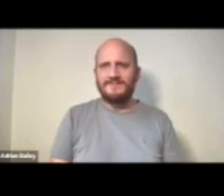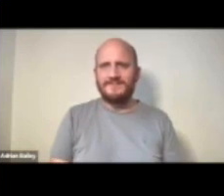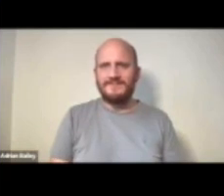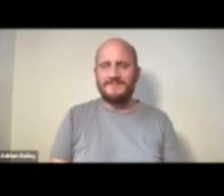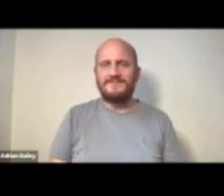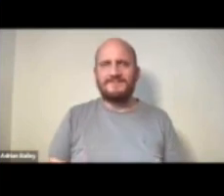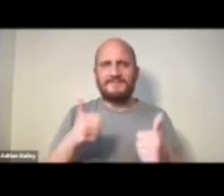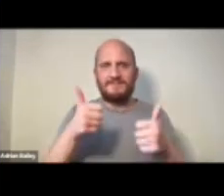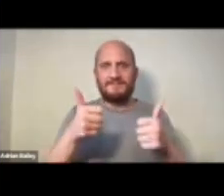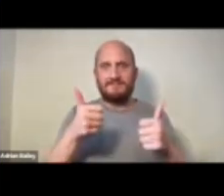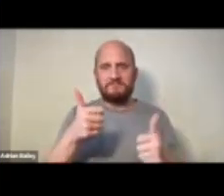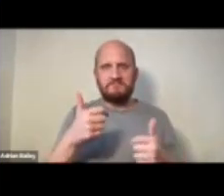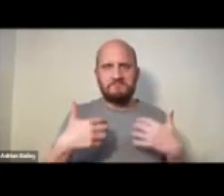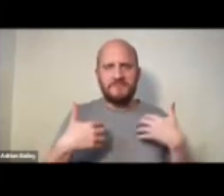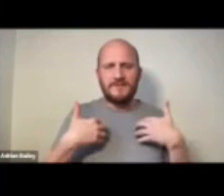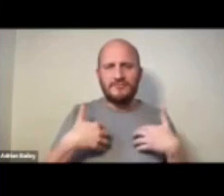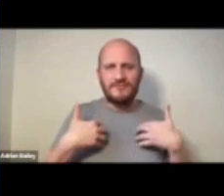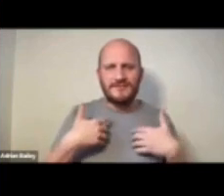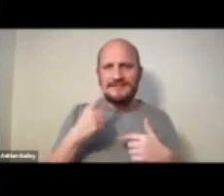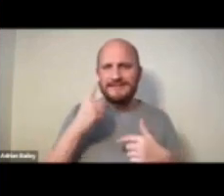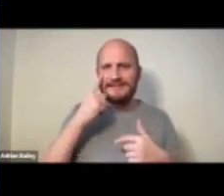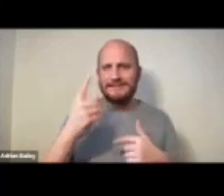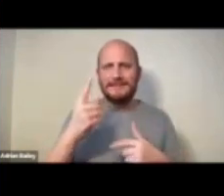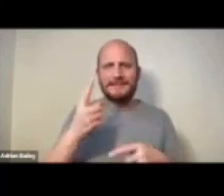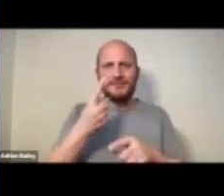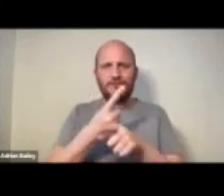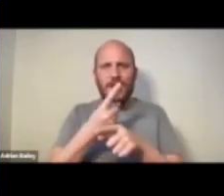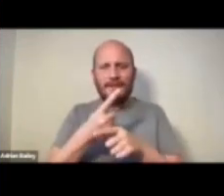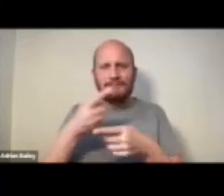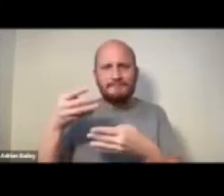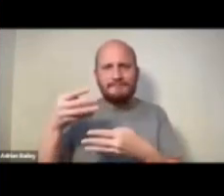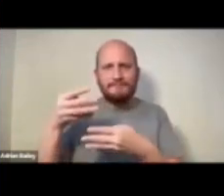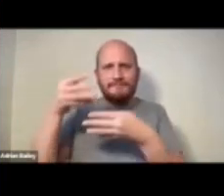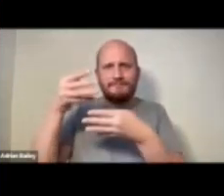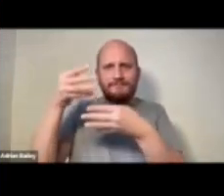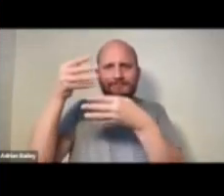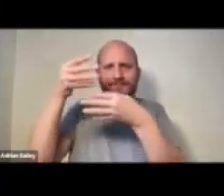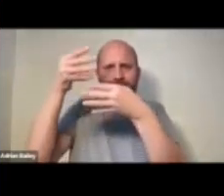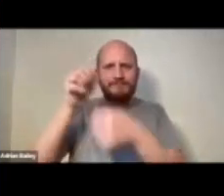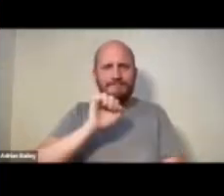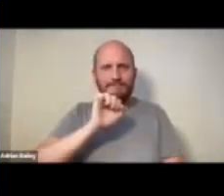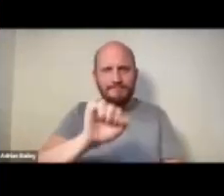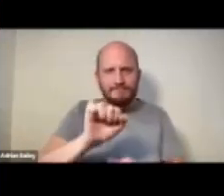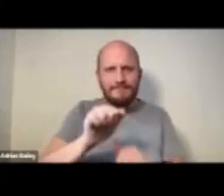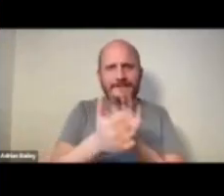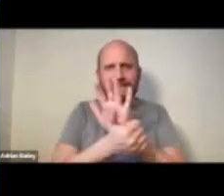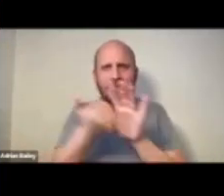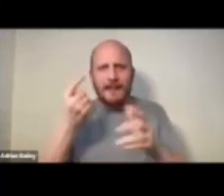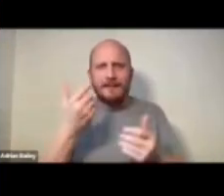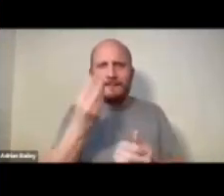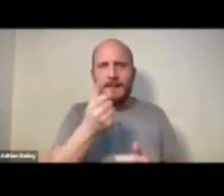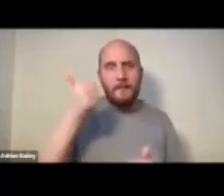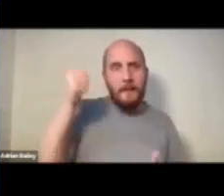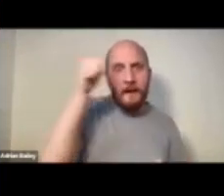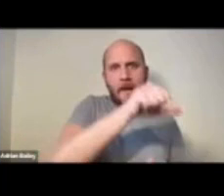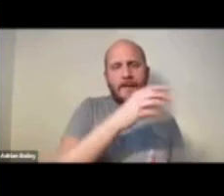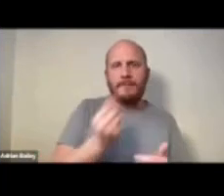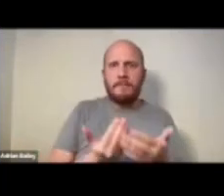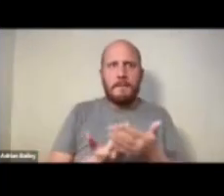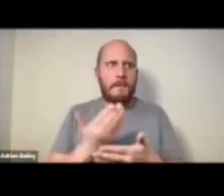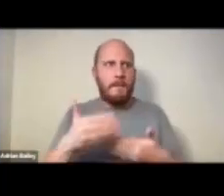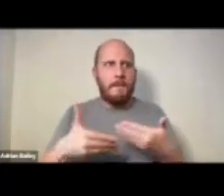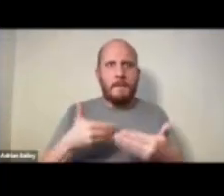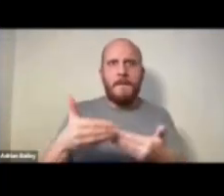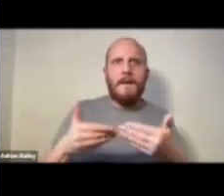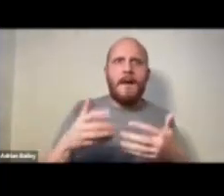So it's interesting to see some of the messages in the chat as well, people coming at this from different sort of levels of skill and having different problems with